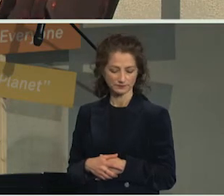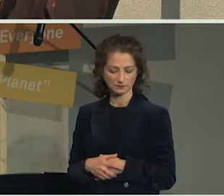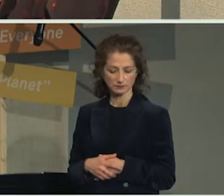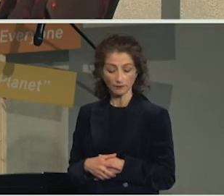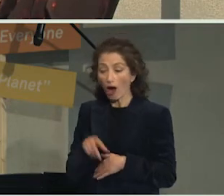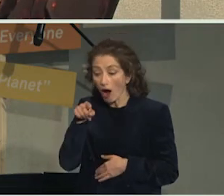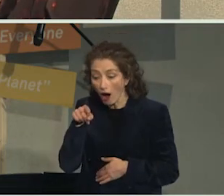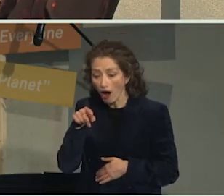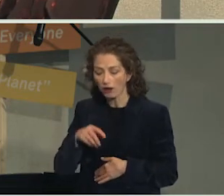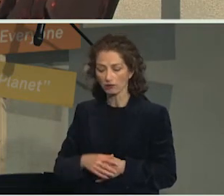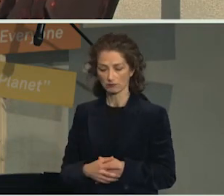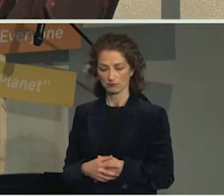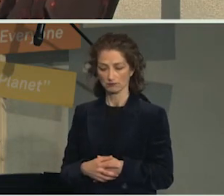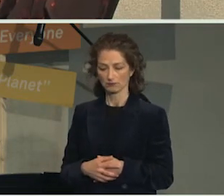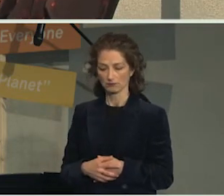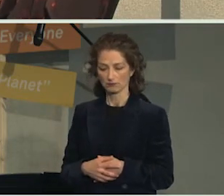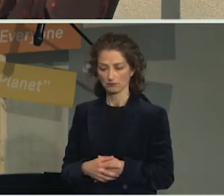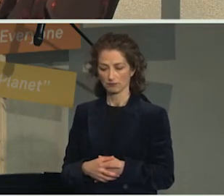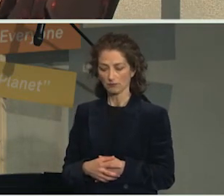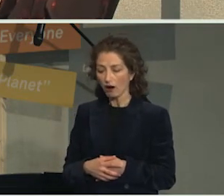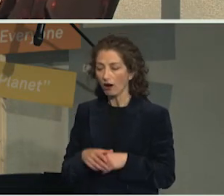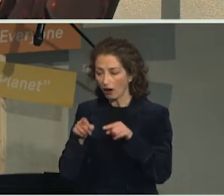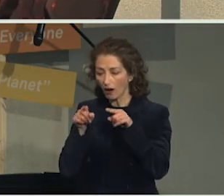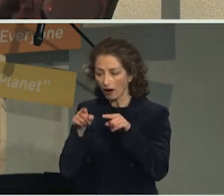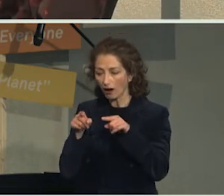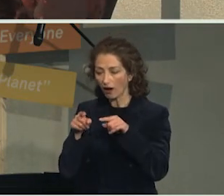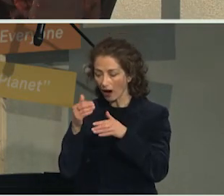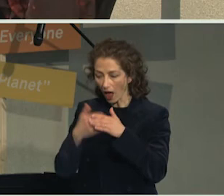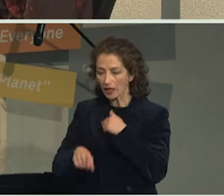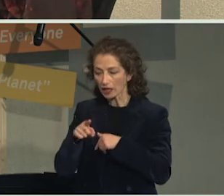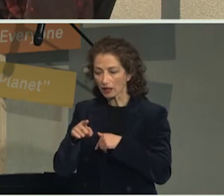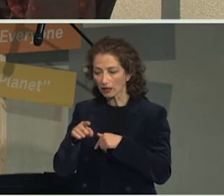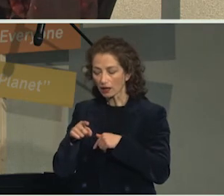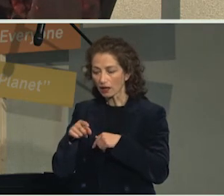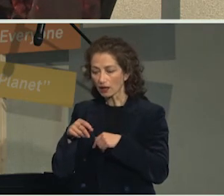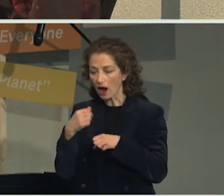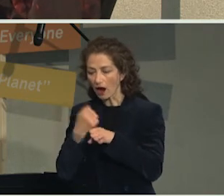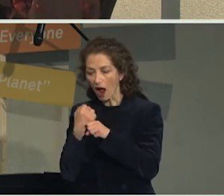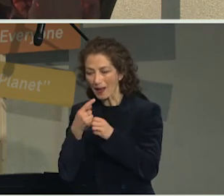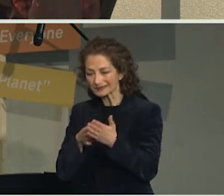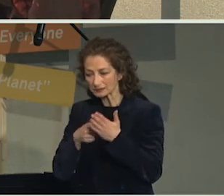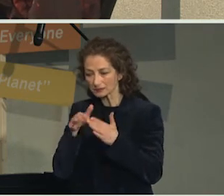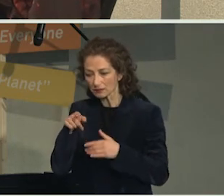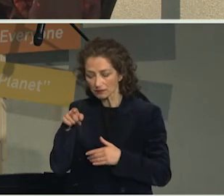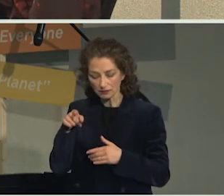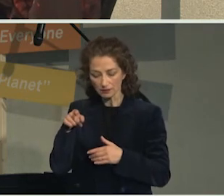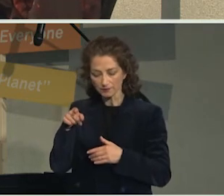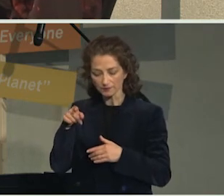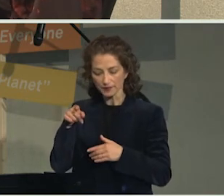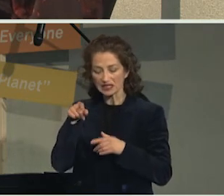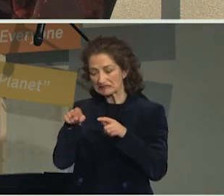Look what I found. They finally released a new issue of Diversity Today. It's